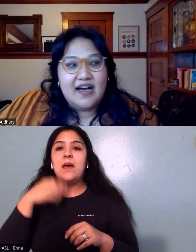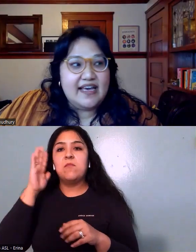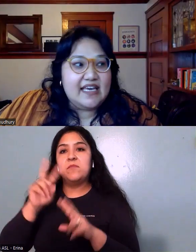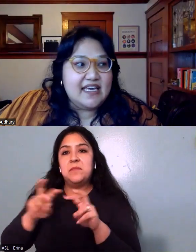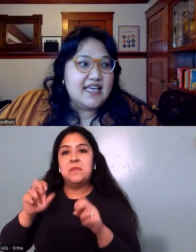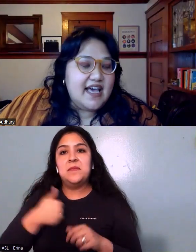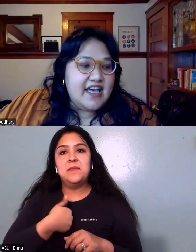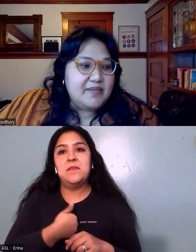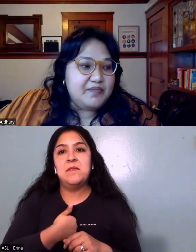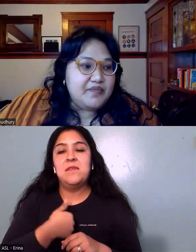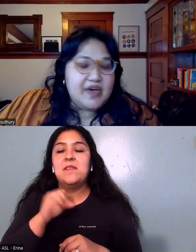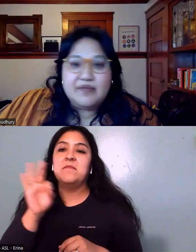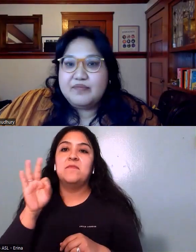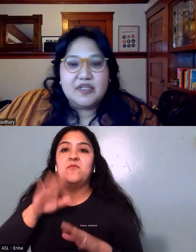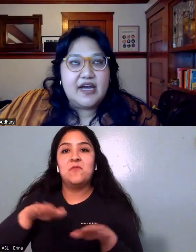I'm